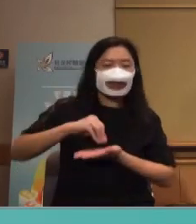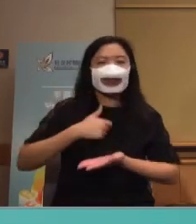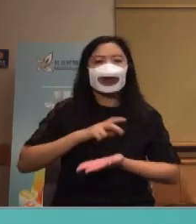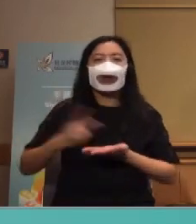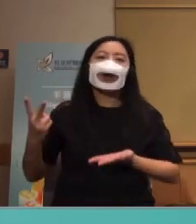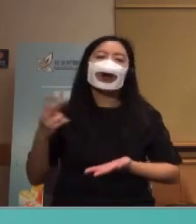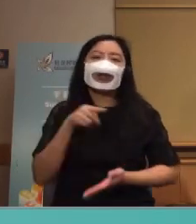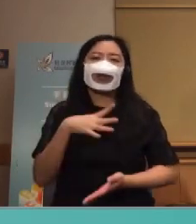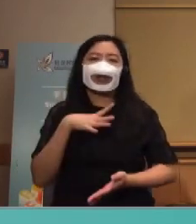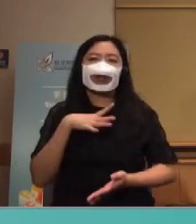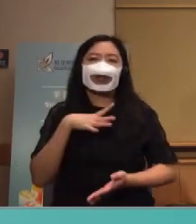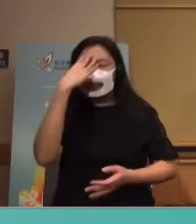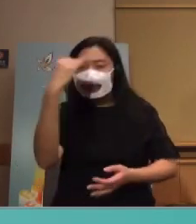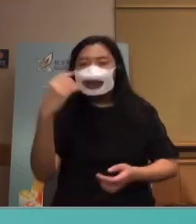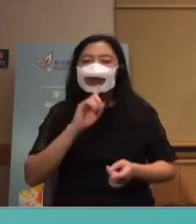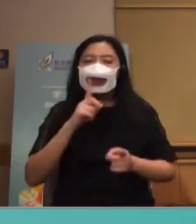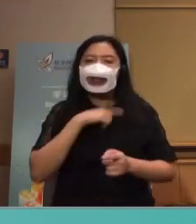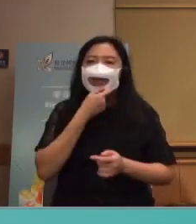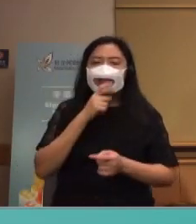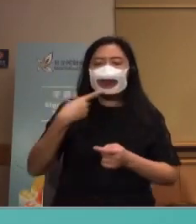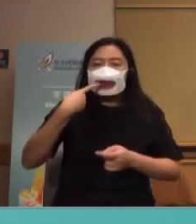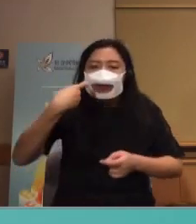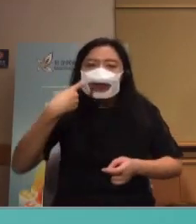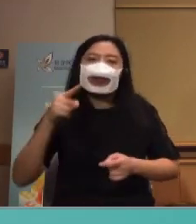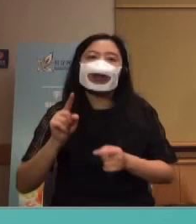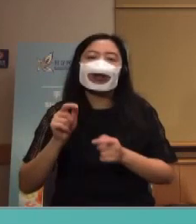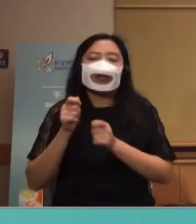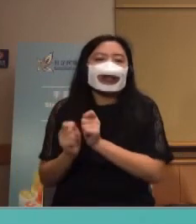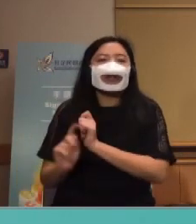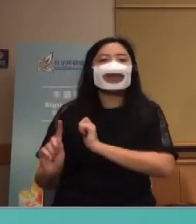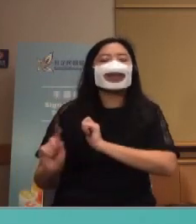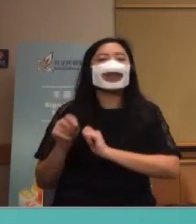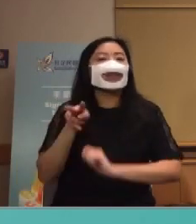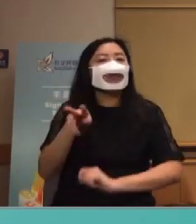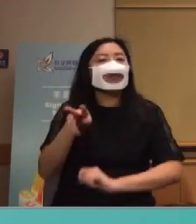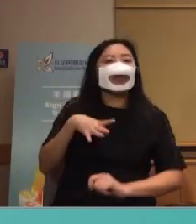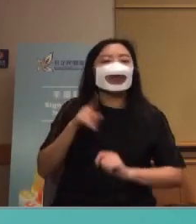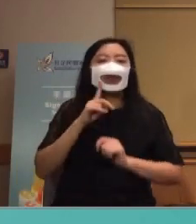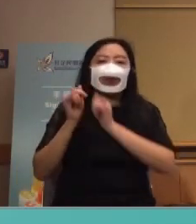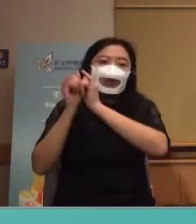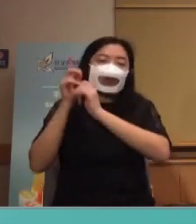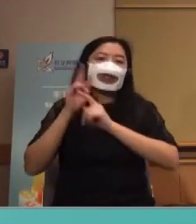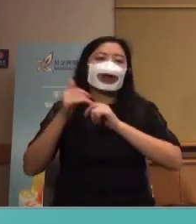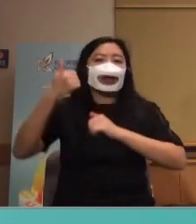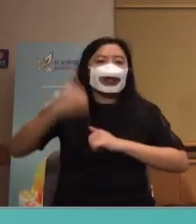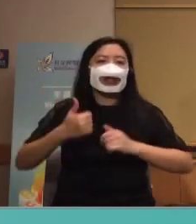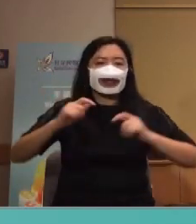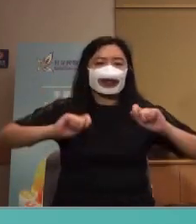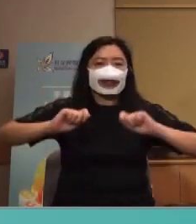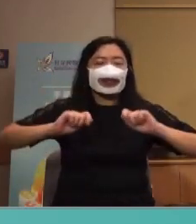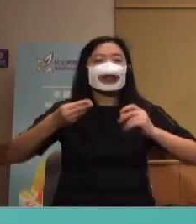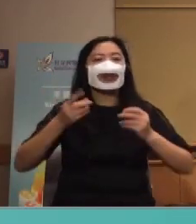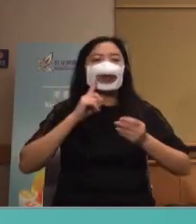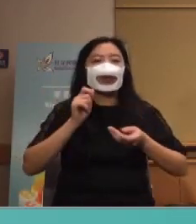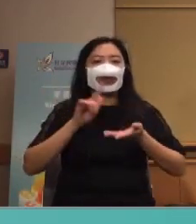because of the way the traditional monetary system is built, it's actually quite expensive to send money around, right? You can't really afford to spend pennies or cents because